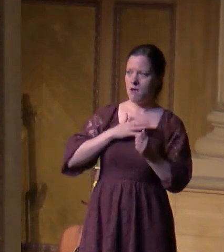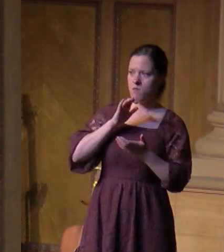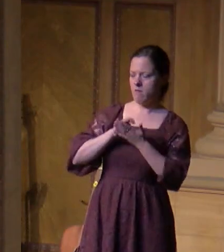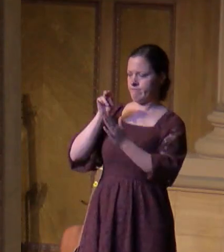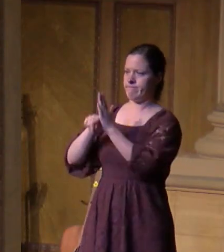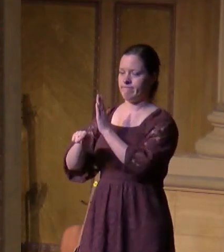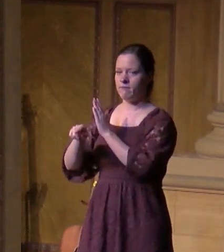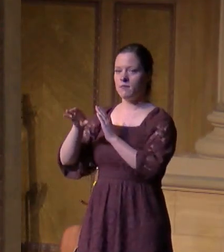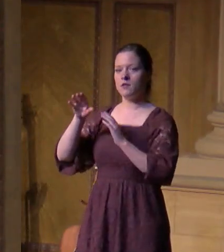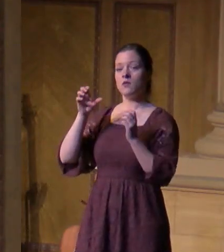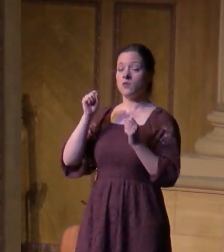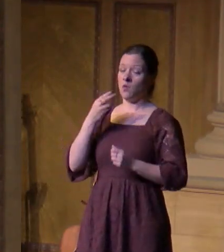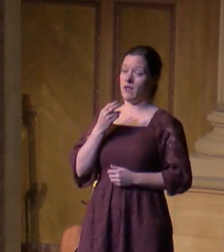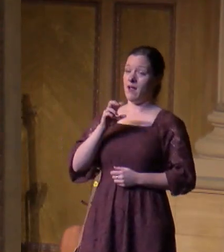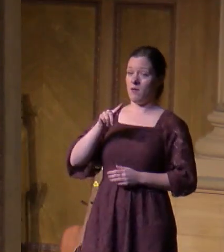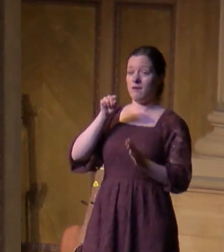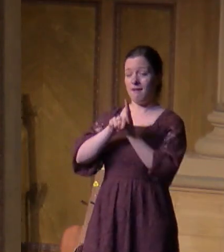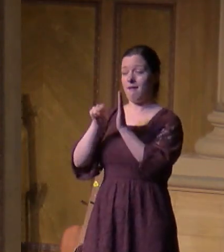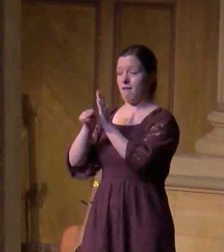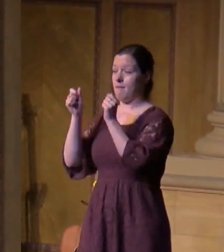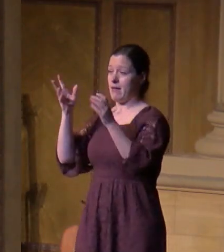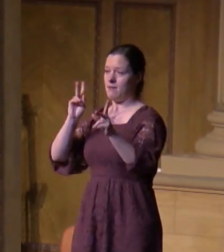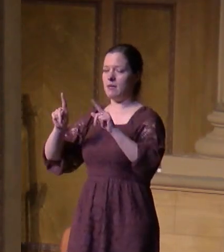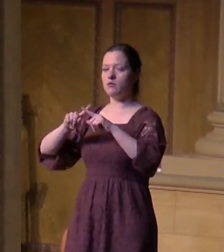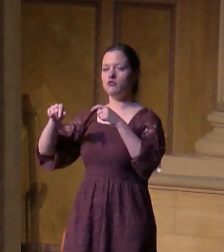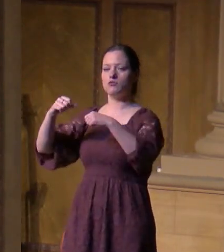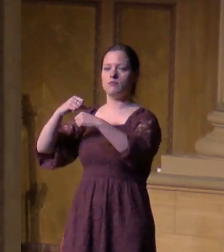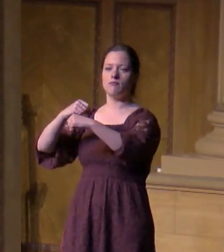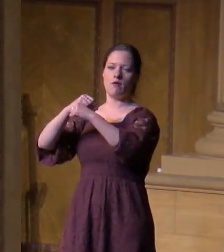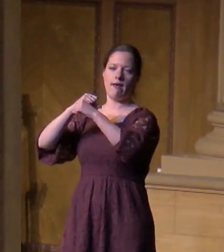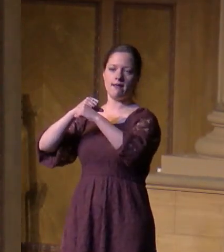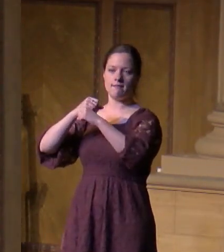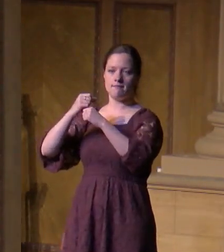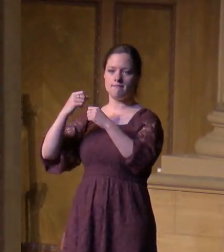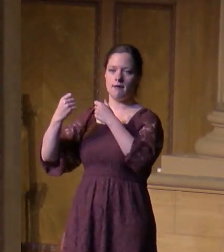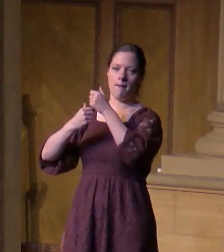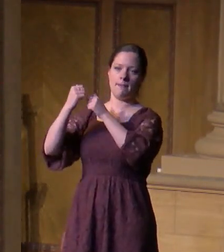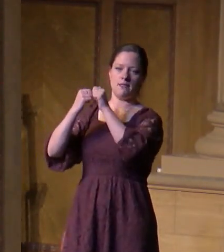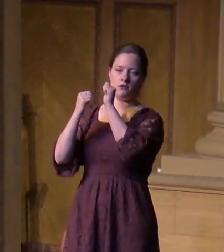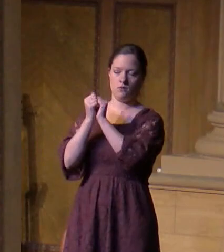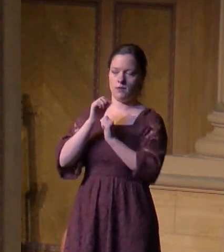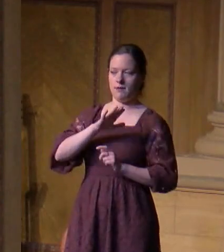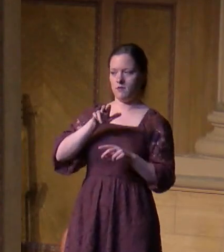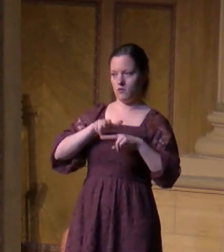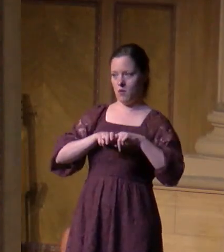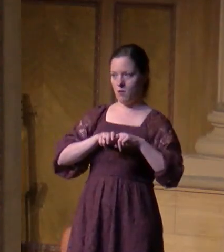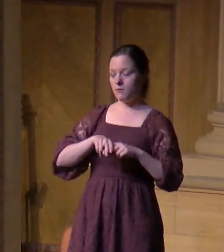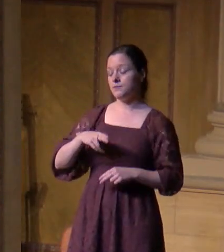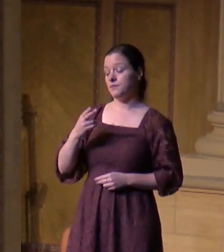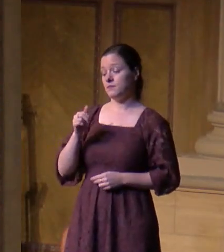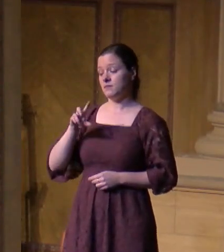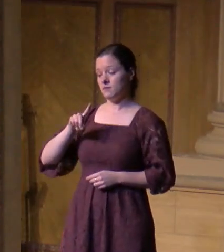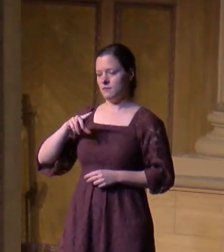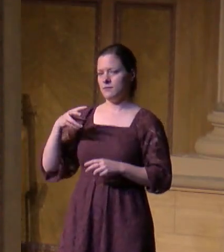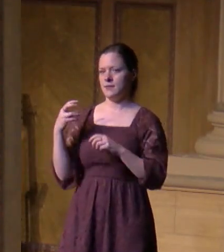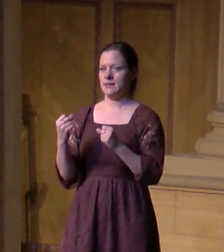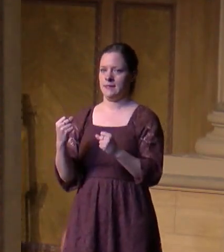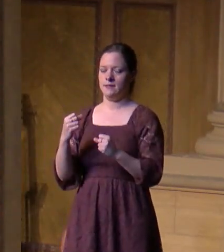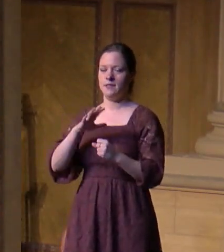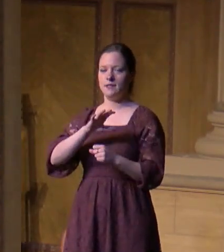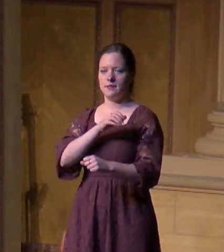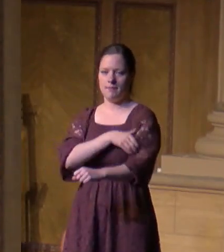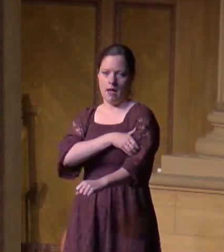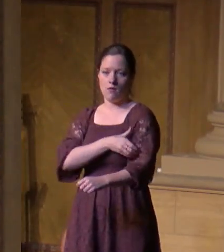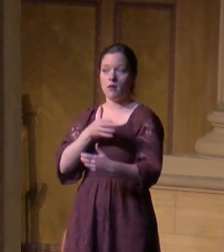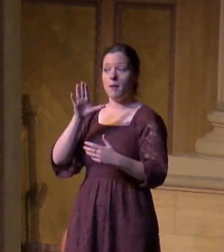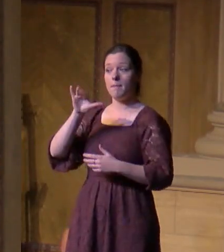executed left and right to make sure that there was no competition for his throne. So Herod the king held on to his power by executing the